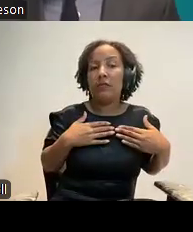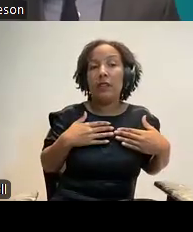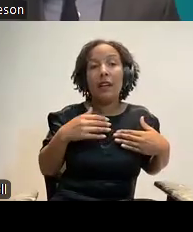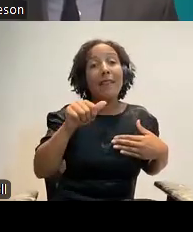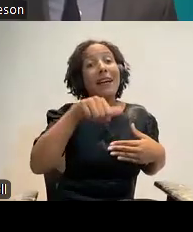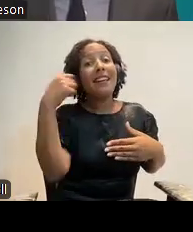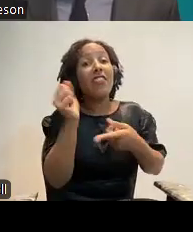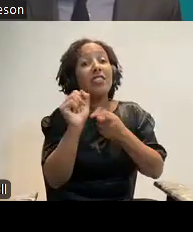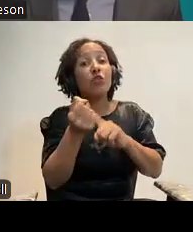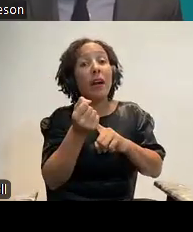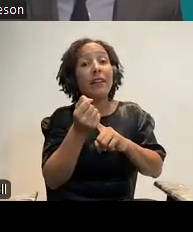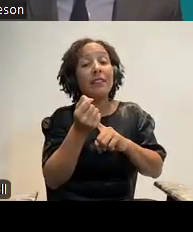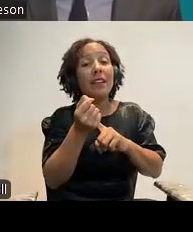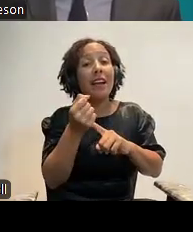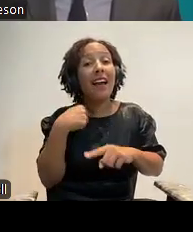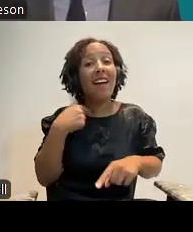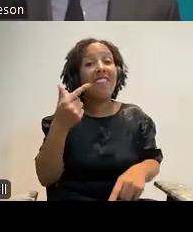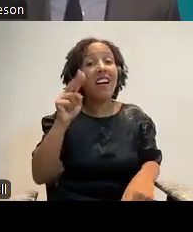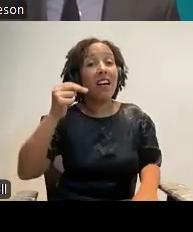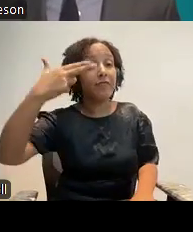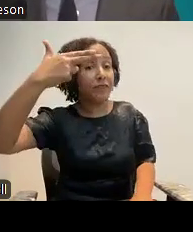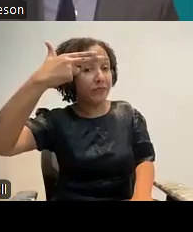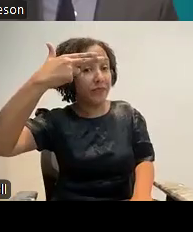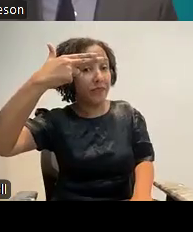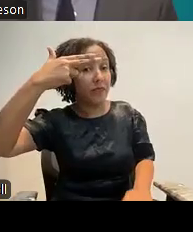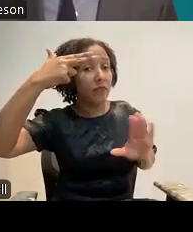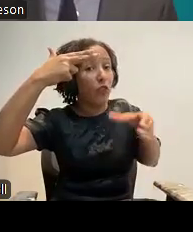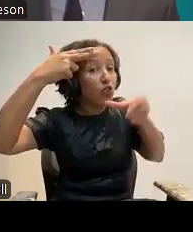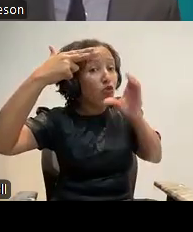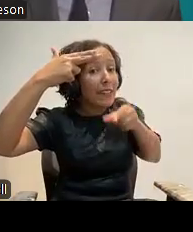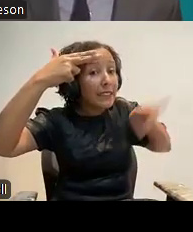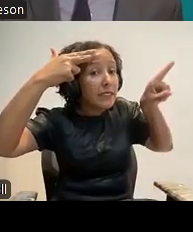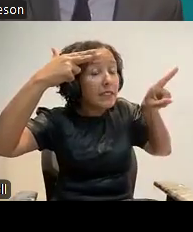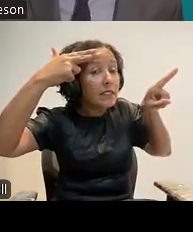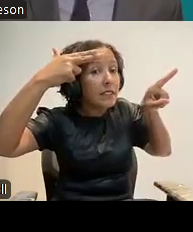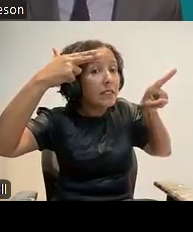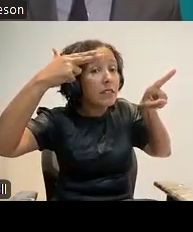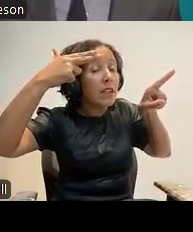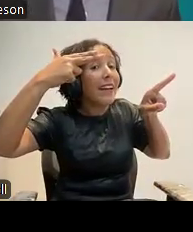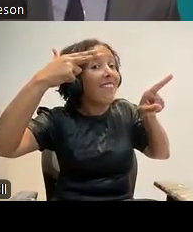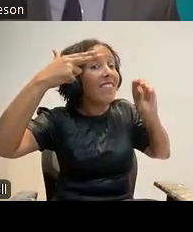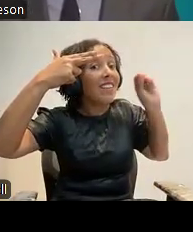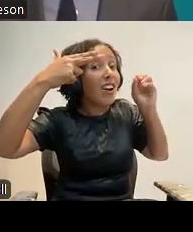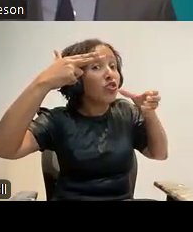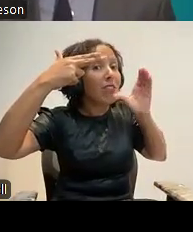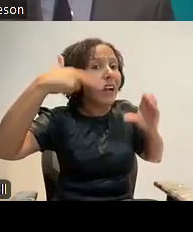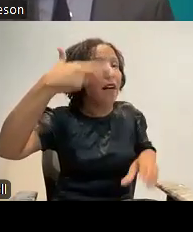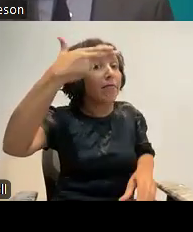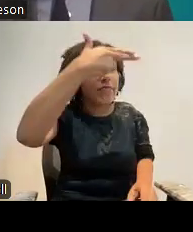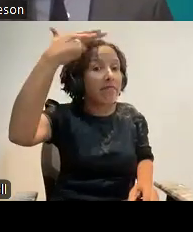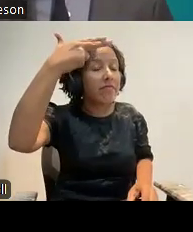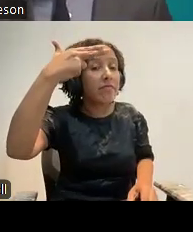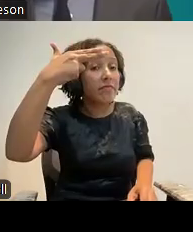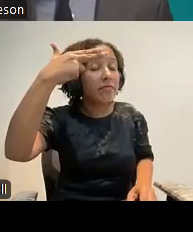head, drink it or I'll kill you. That's not a choice. That's a forced choice, right? And a forced choice is not a